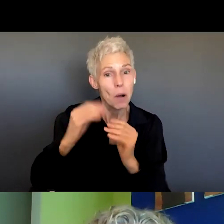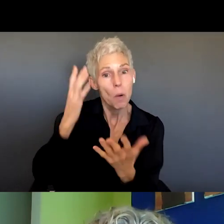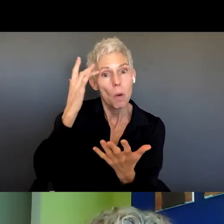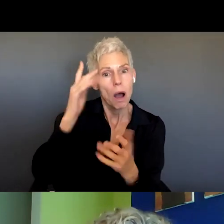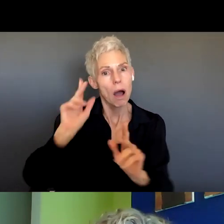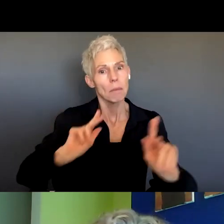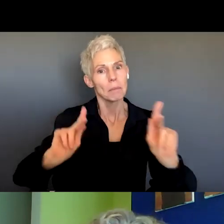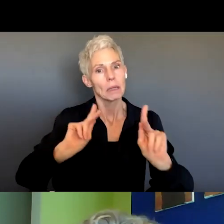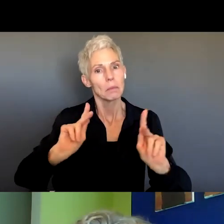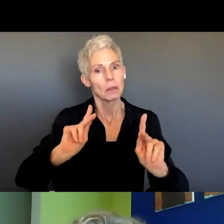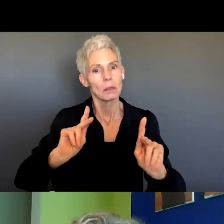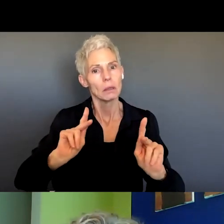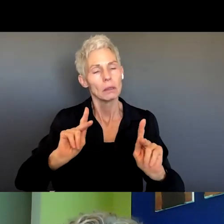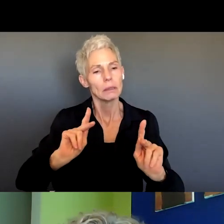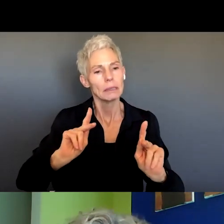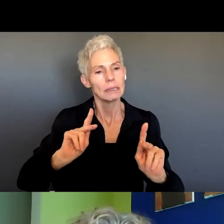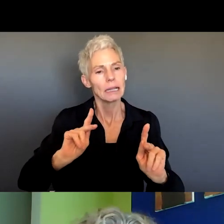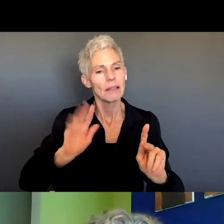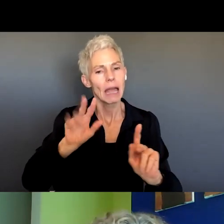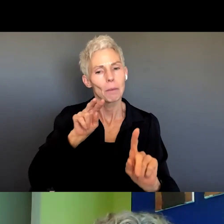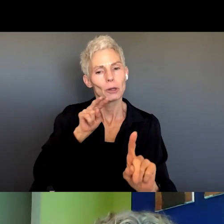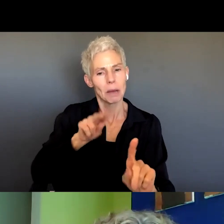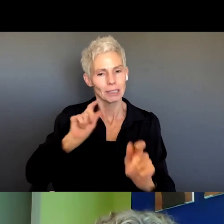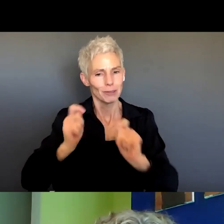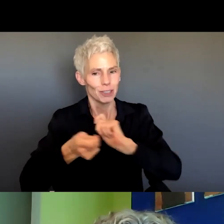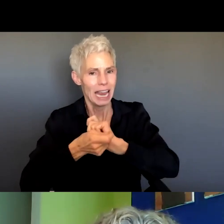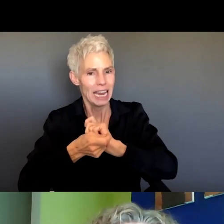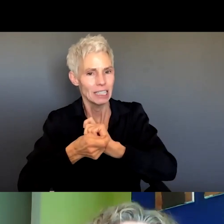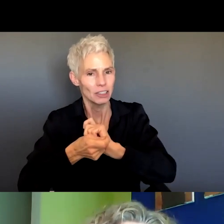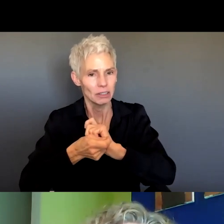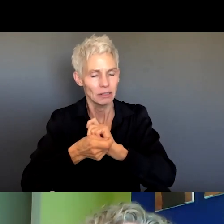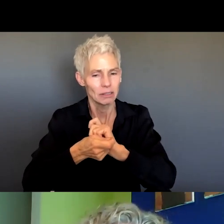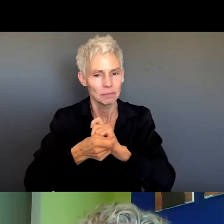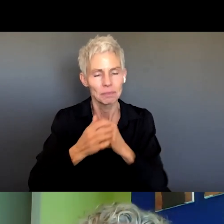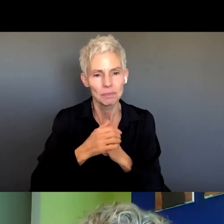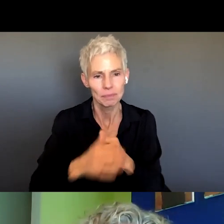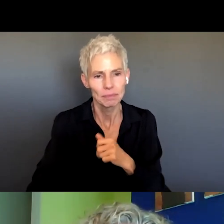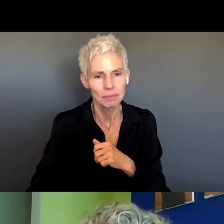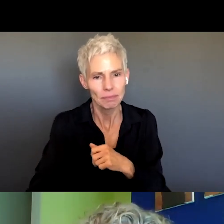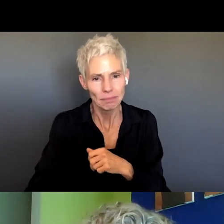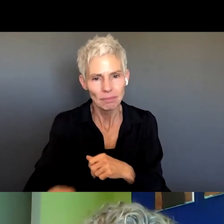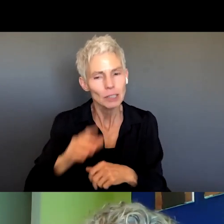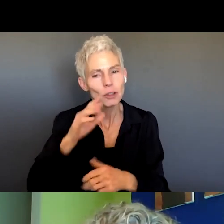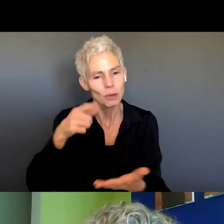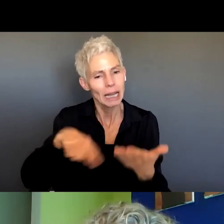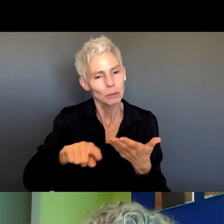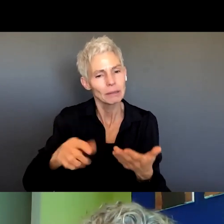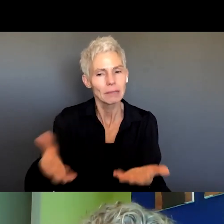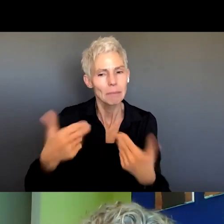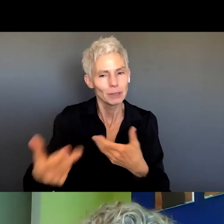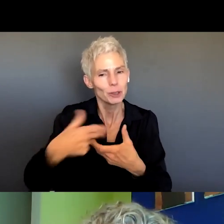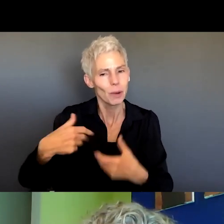people maybe change their perspective or where things moved, check it out. All